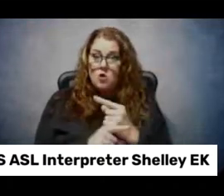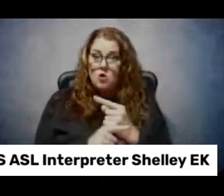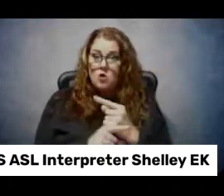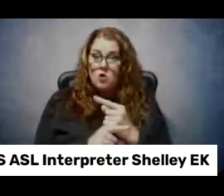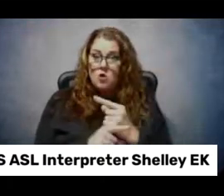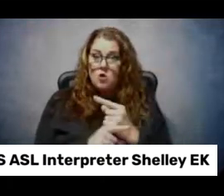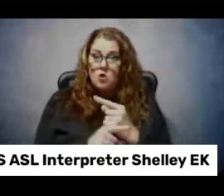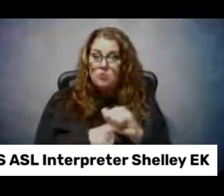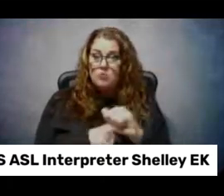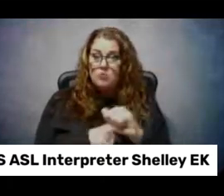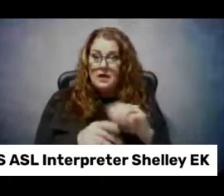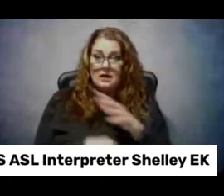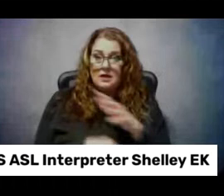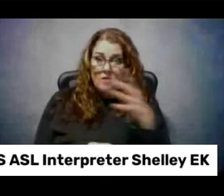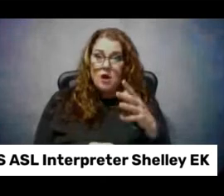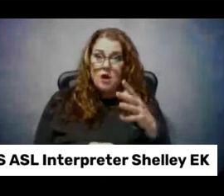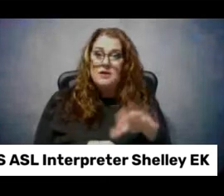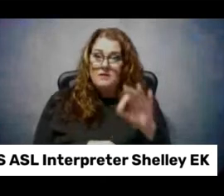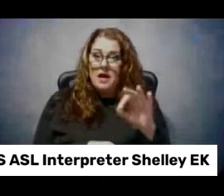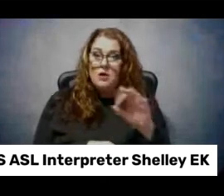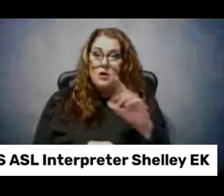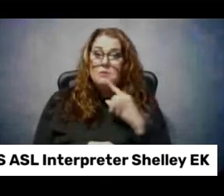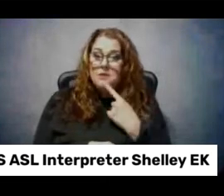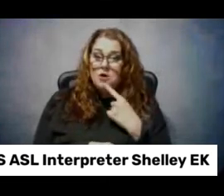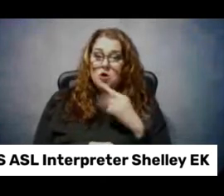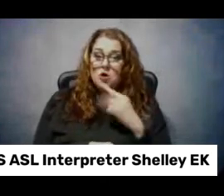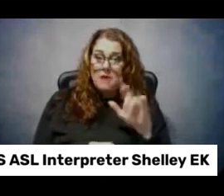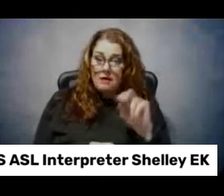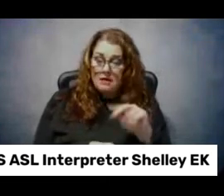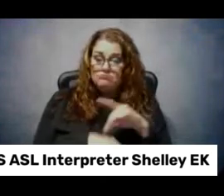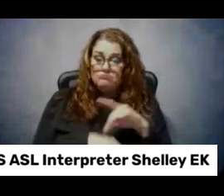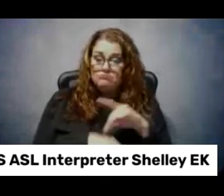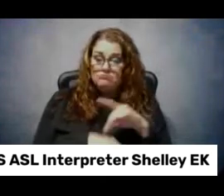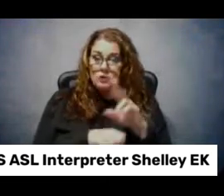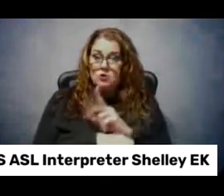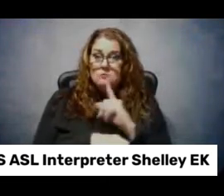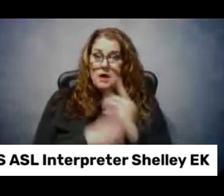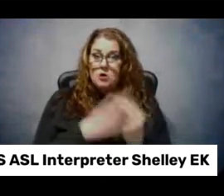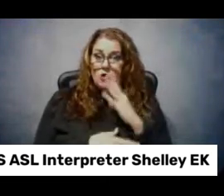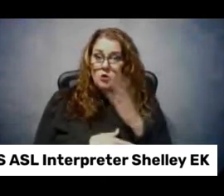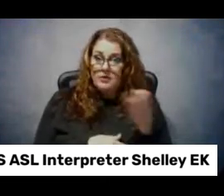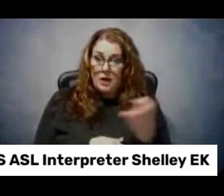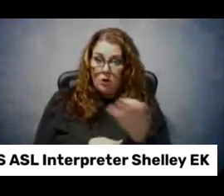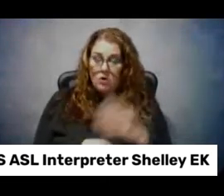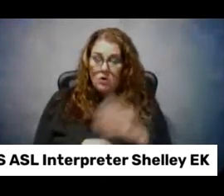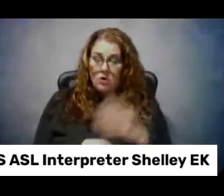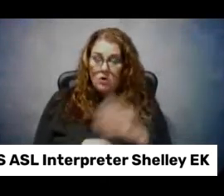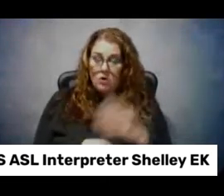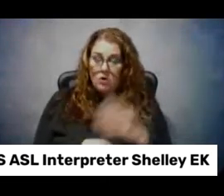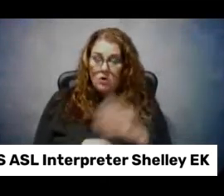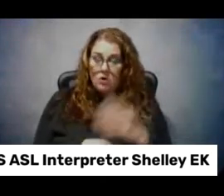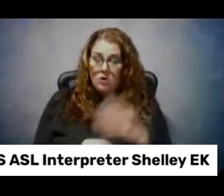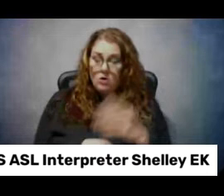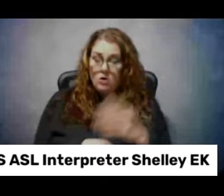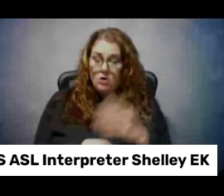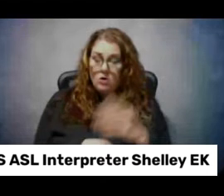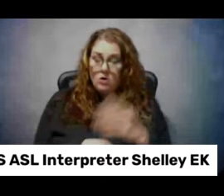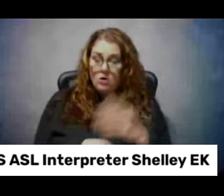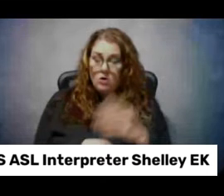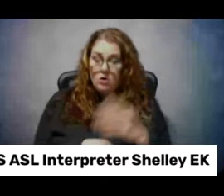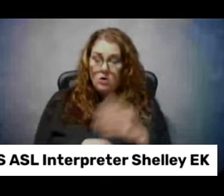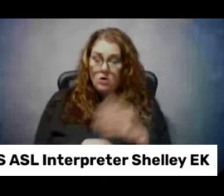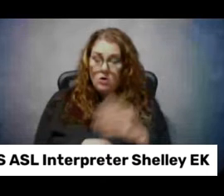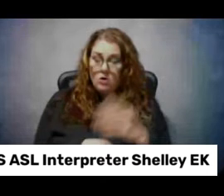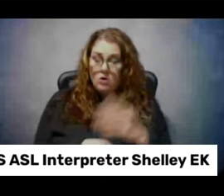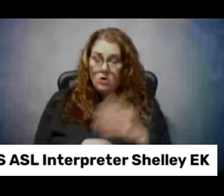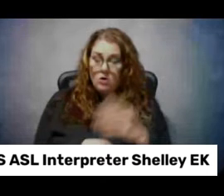Bitter melon is found throughout there and used by a lot of the gardeners there. And a lot of the gardeners that are diagnosed with chronic